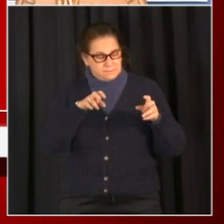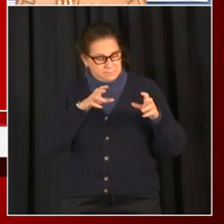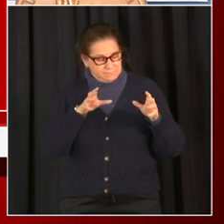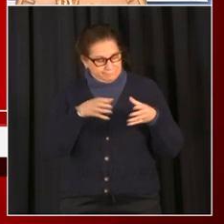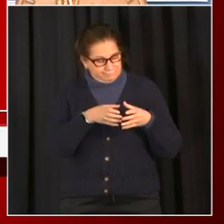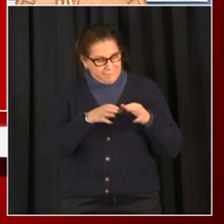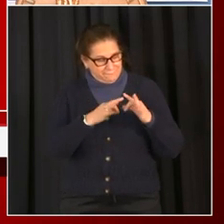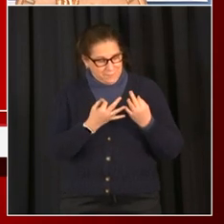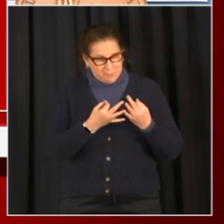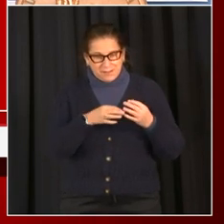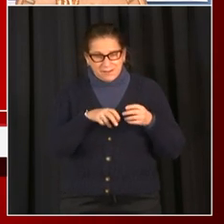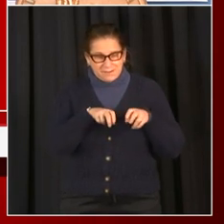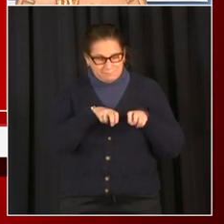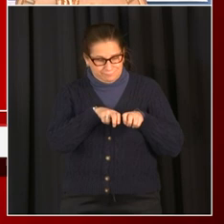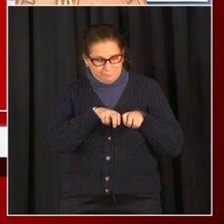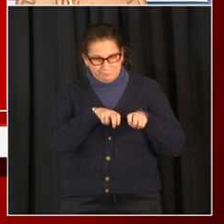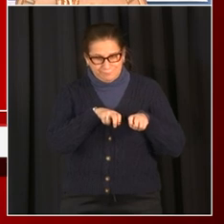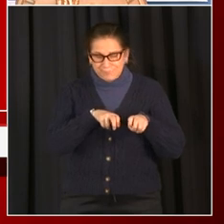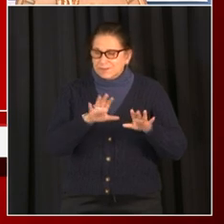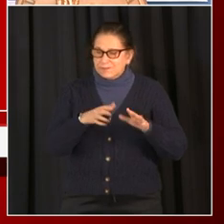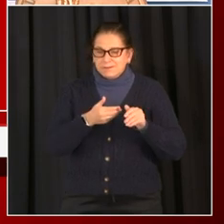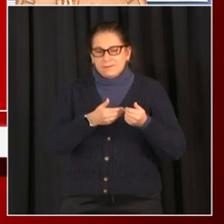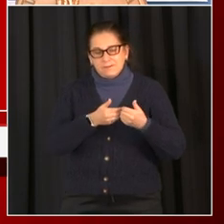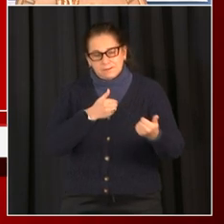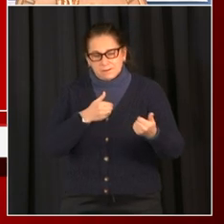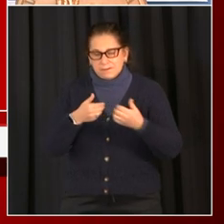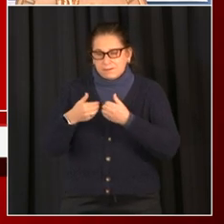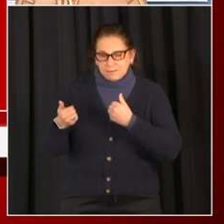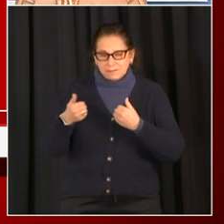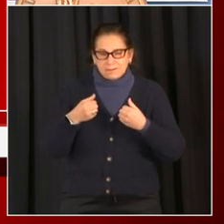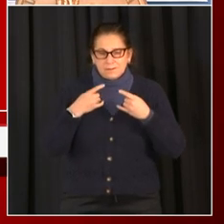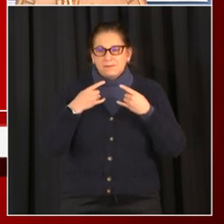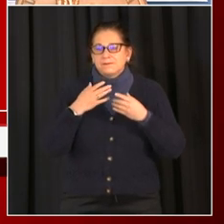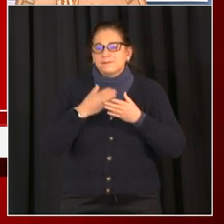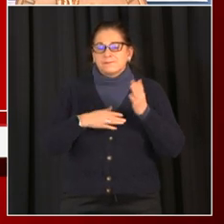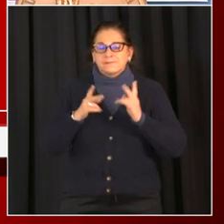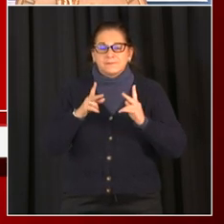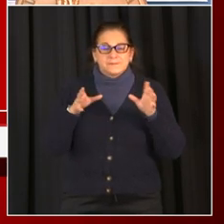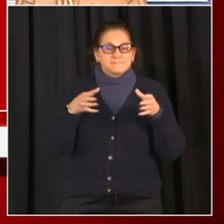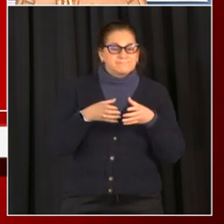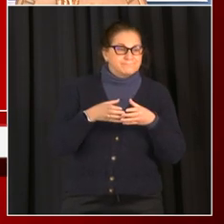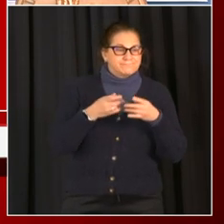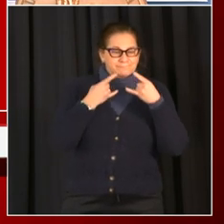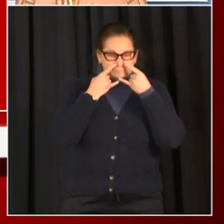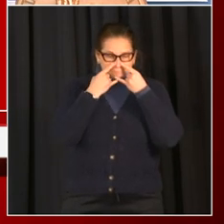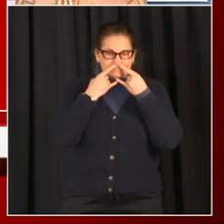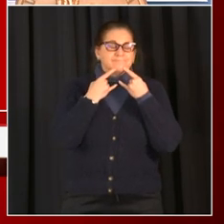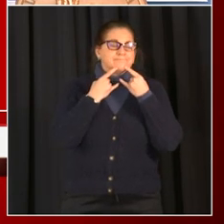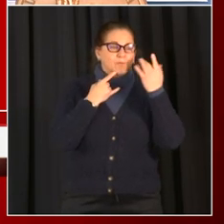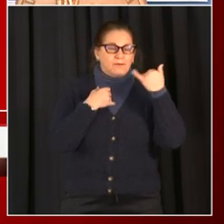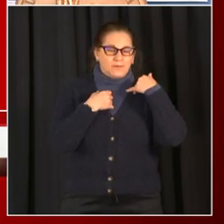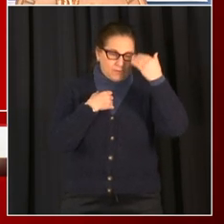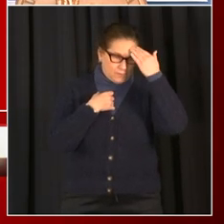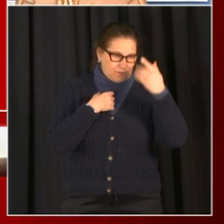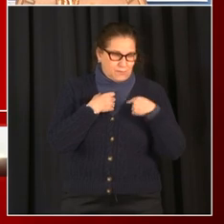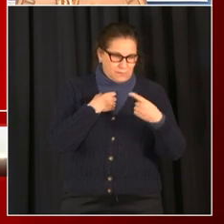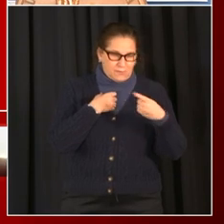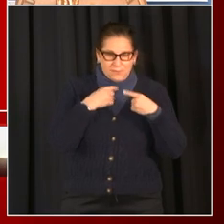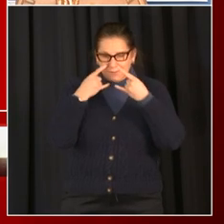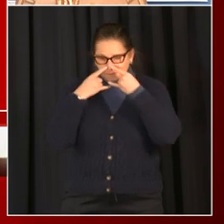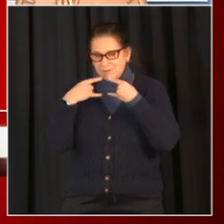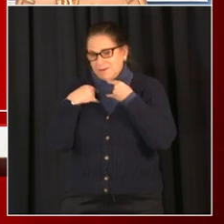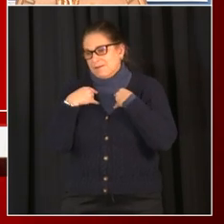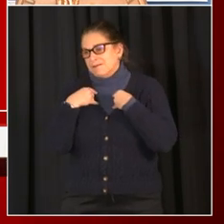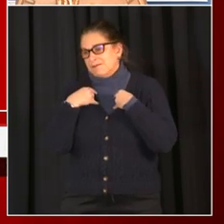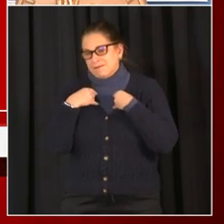pay close attention to not letting your guard down in familiar places around familiar people. That is your own